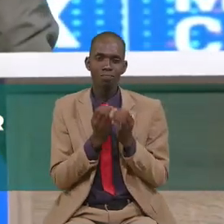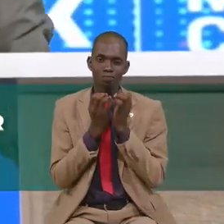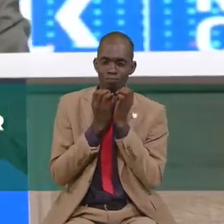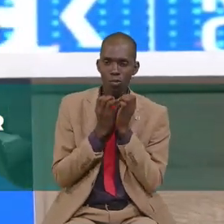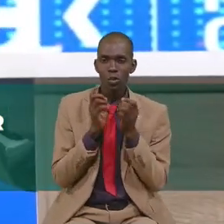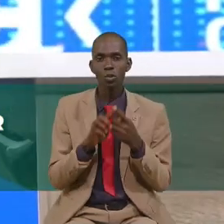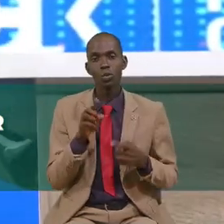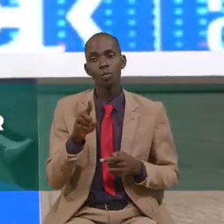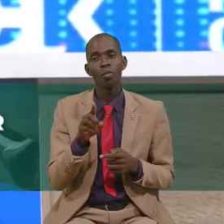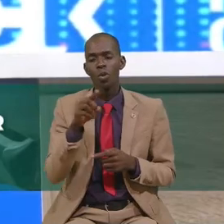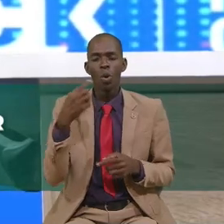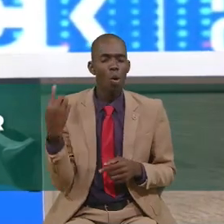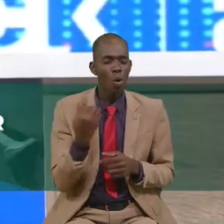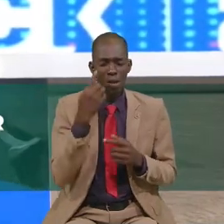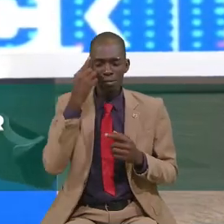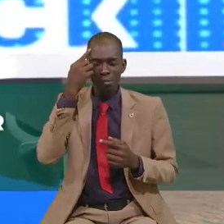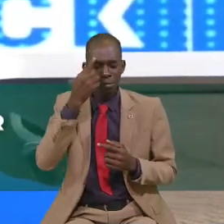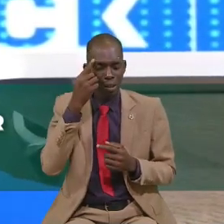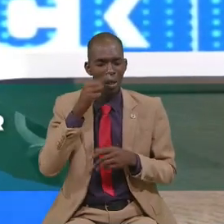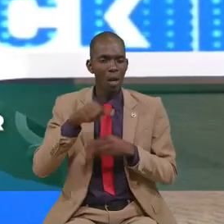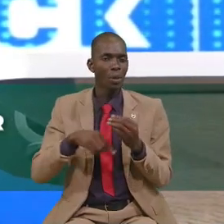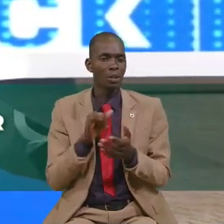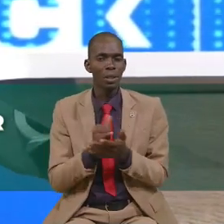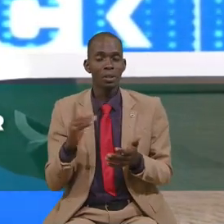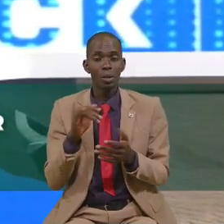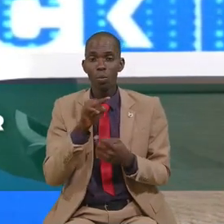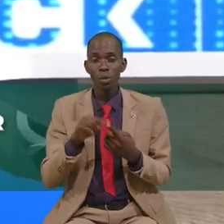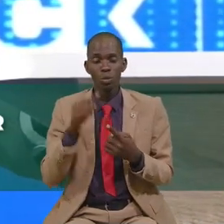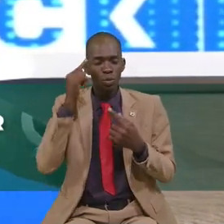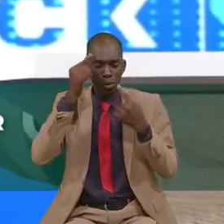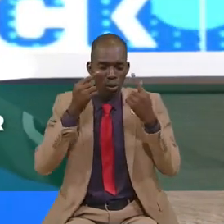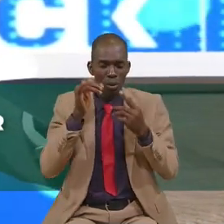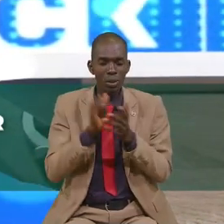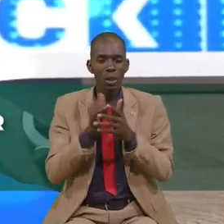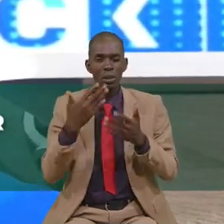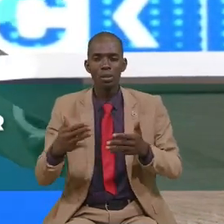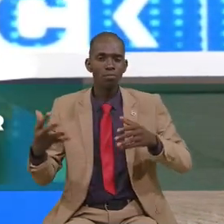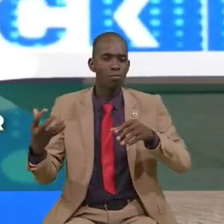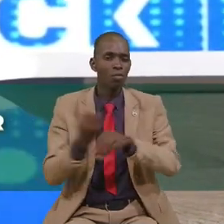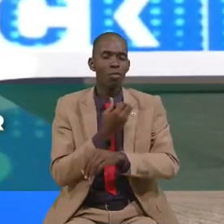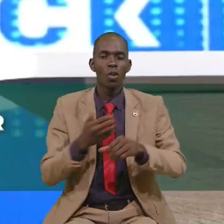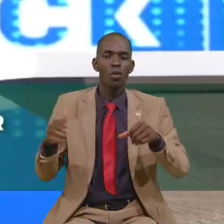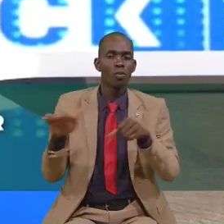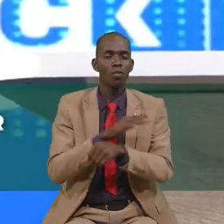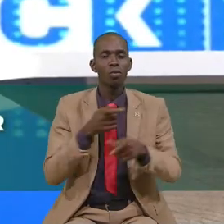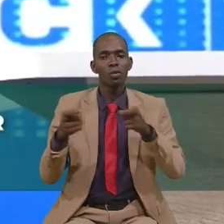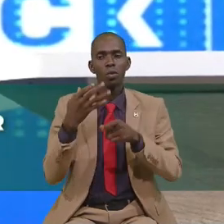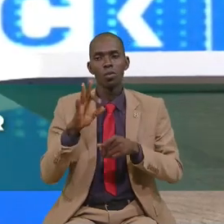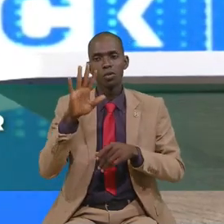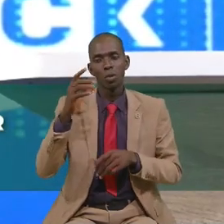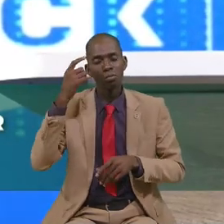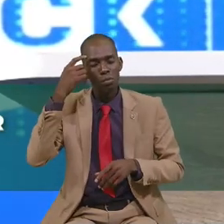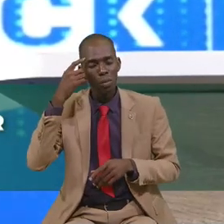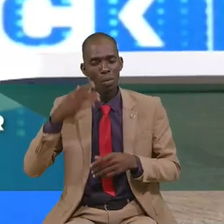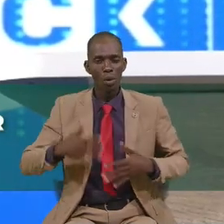that thing takes your mind, your heart, your thought, your aspiration, your ambition, that thing becomes